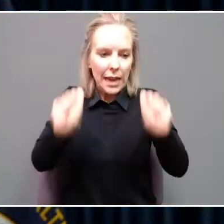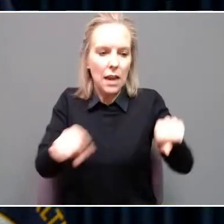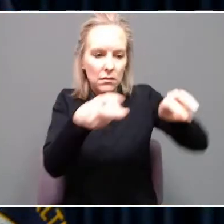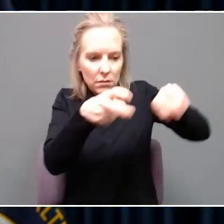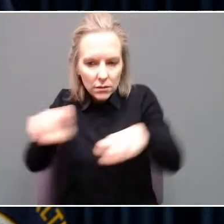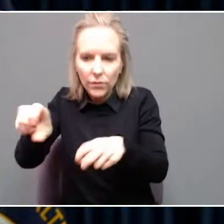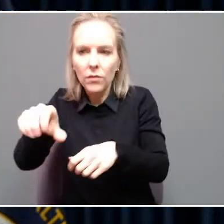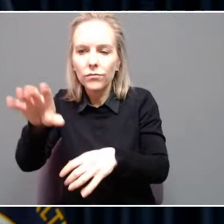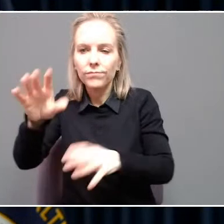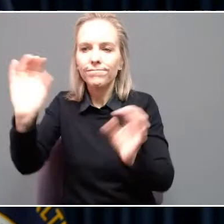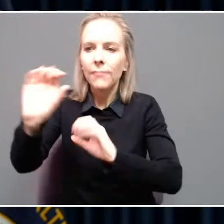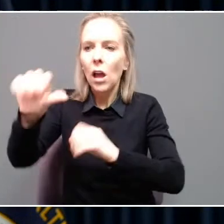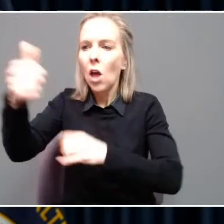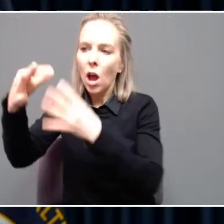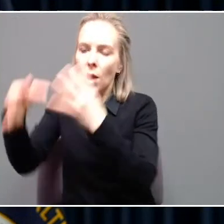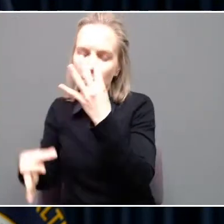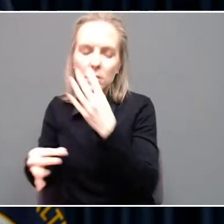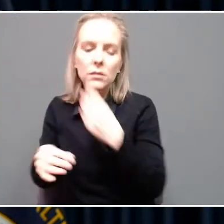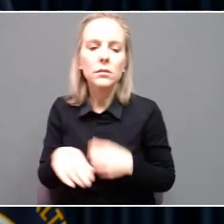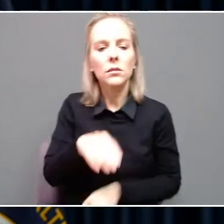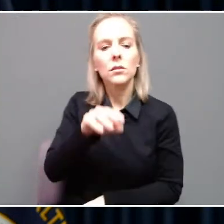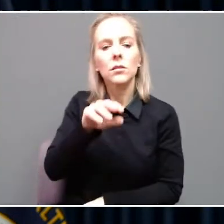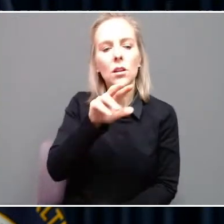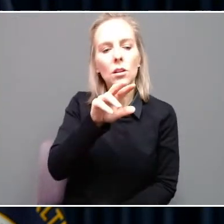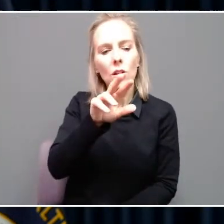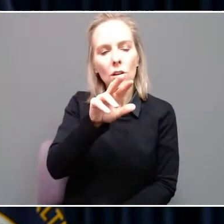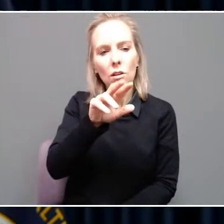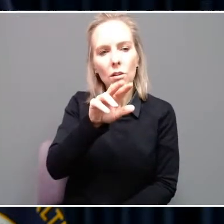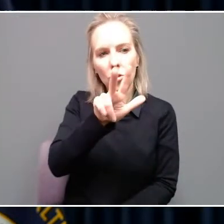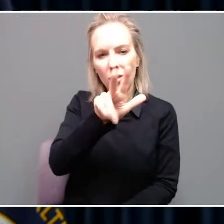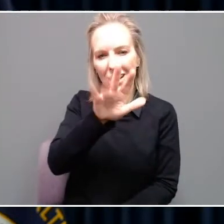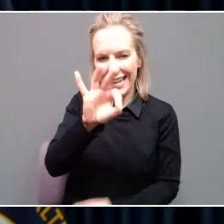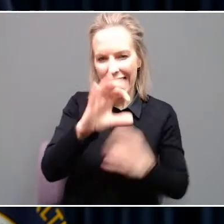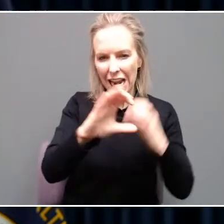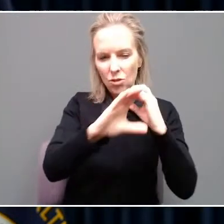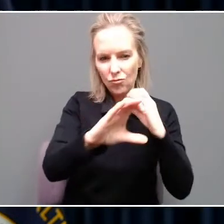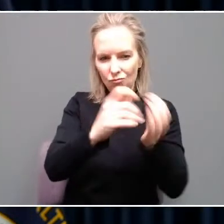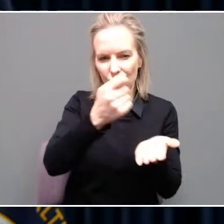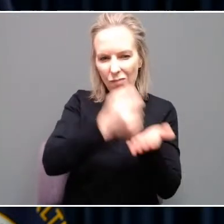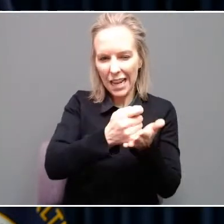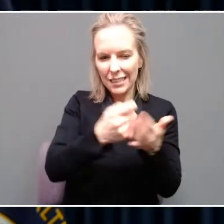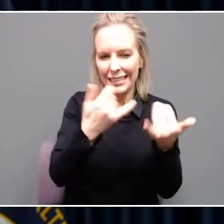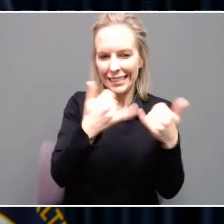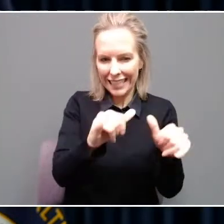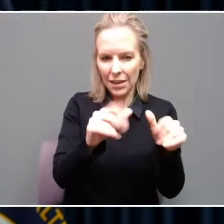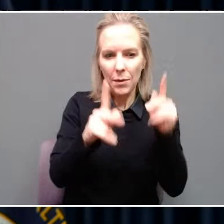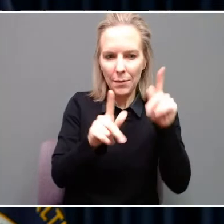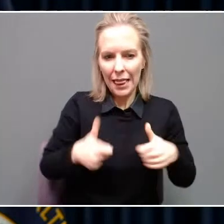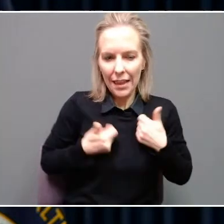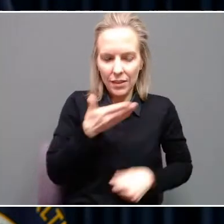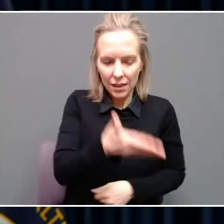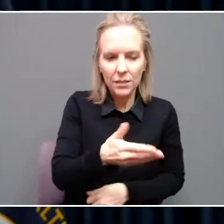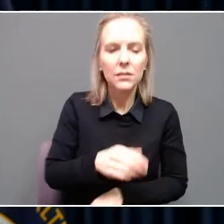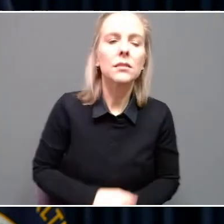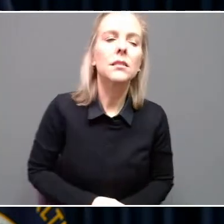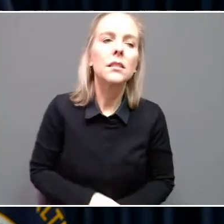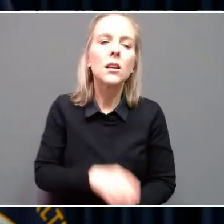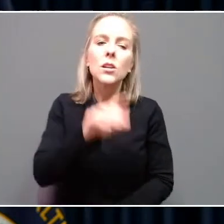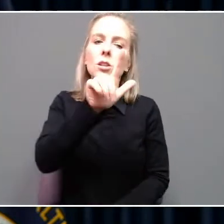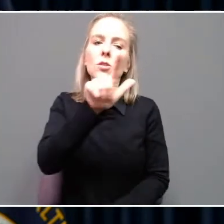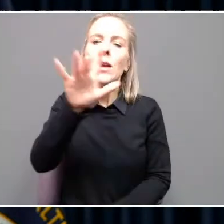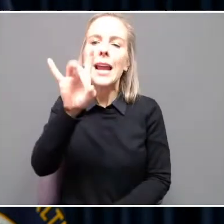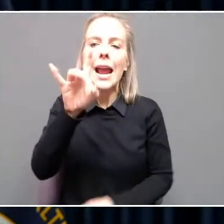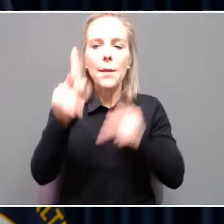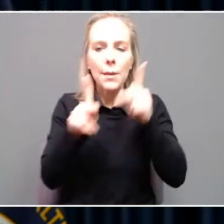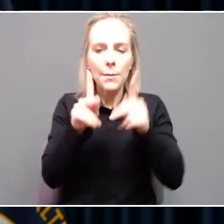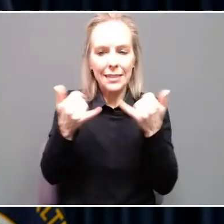travel trailers currently occupied. Kentucky state parks are now down to 28 people being housed in lodges or cabins.